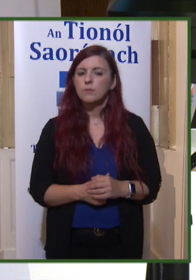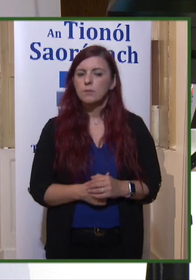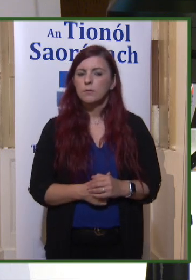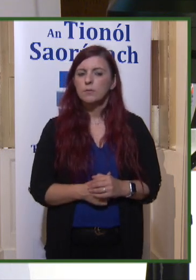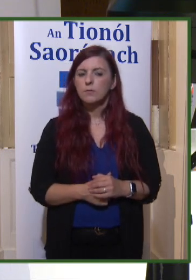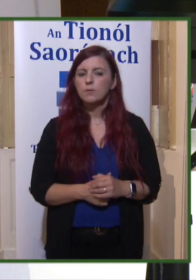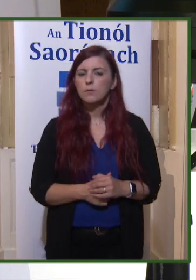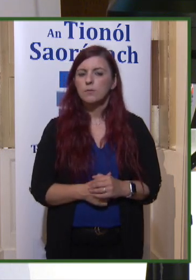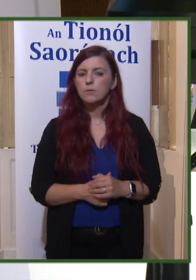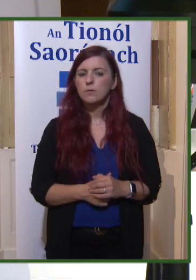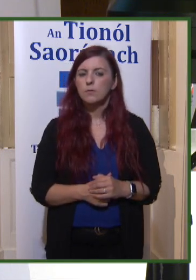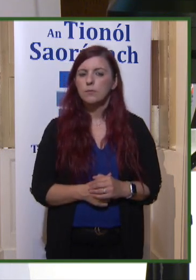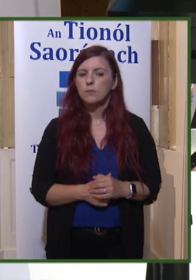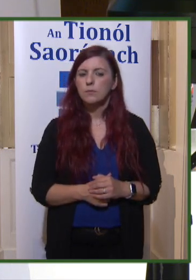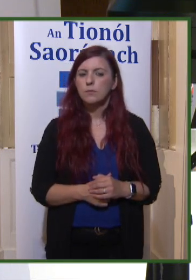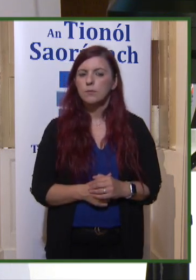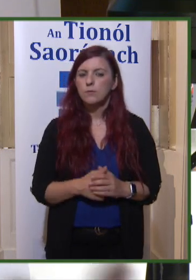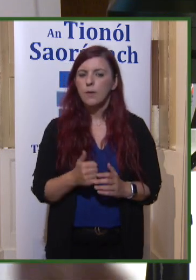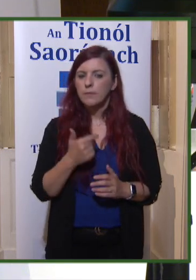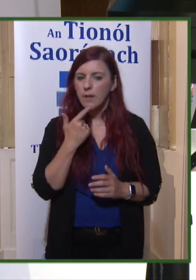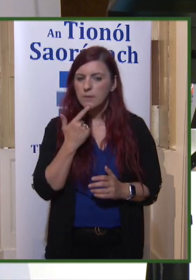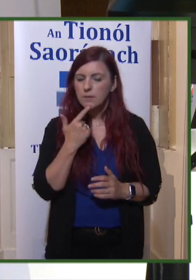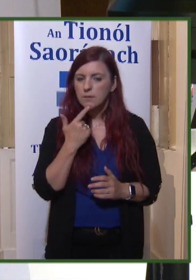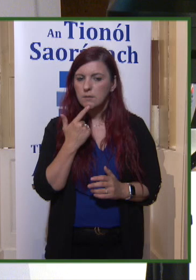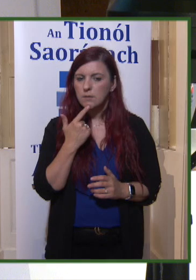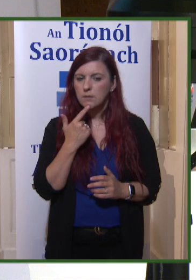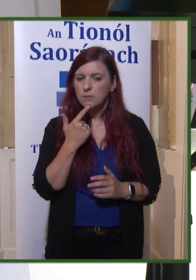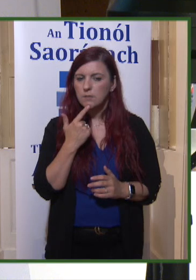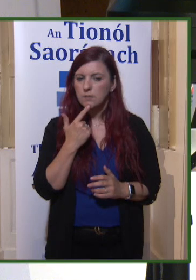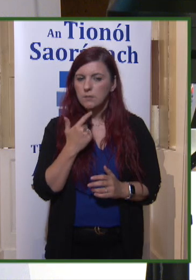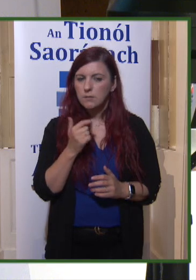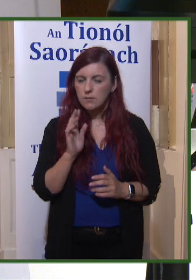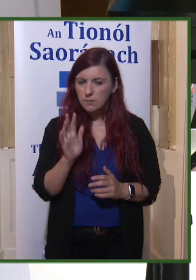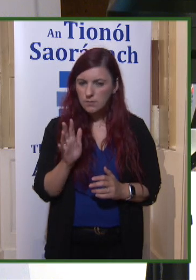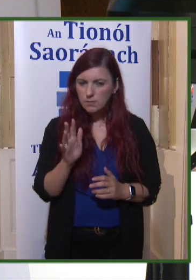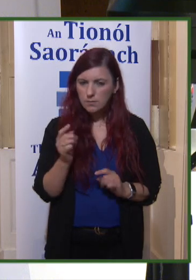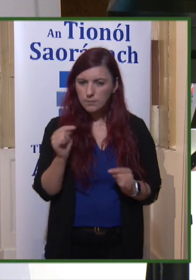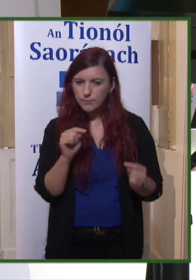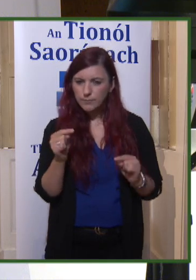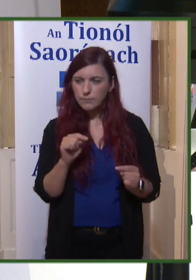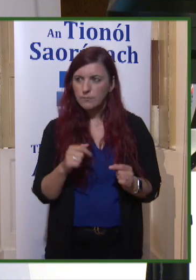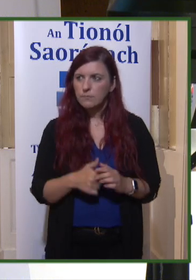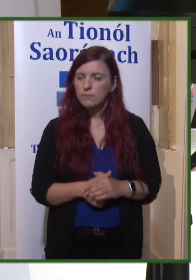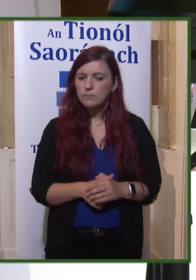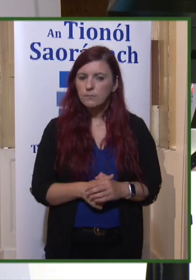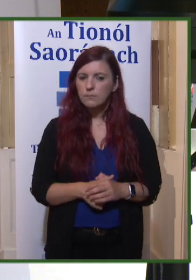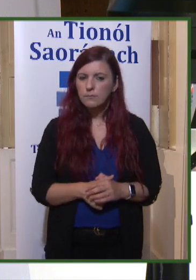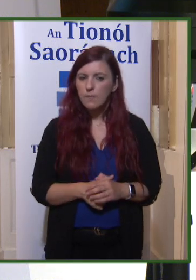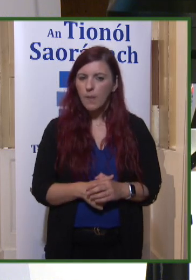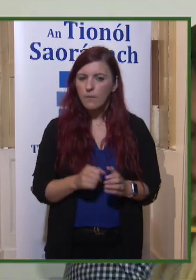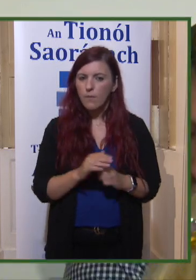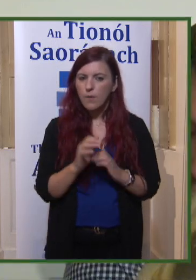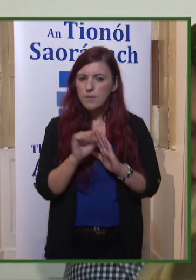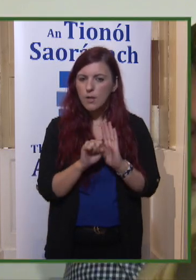voted on. 2 to add a second question. Another question that the in Assembly relation votes on. in relation to the statutory declaration.